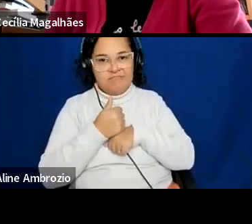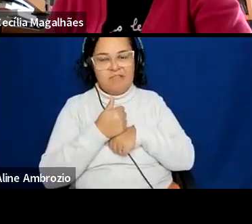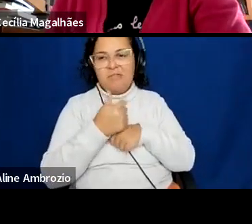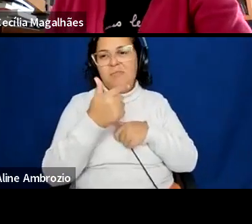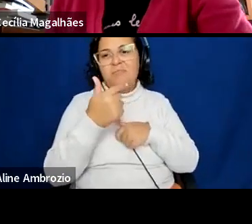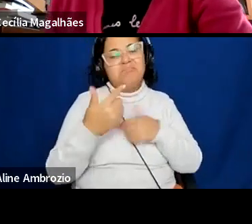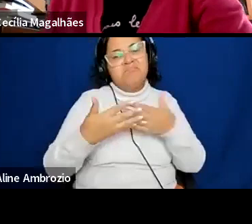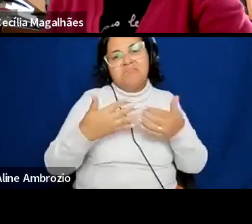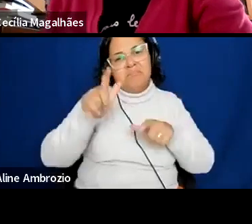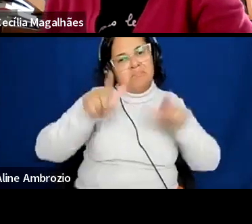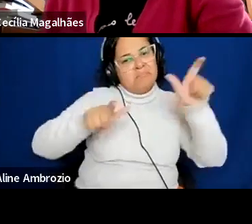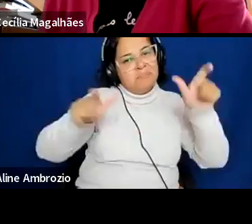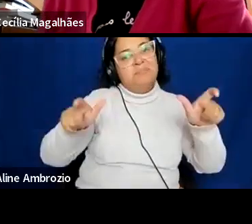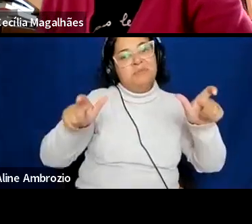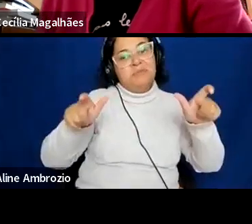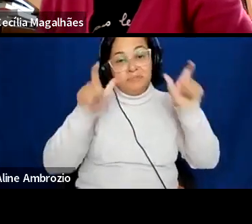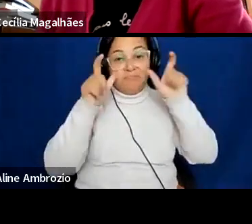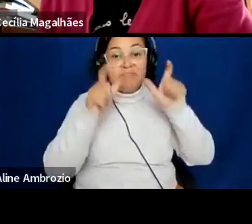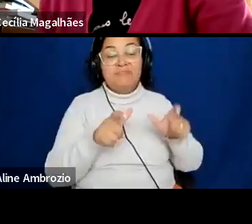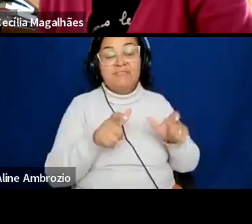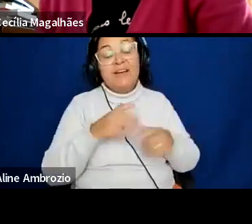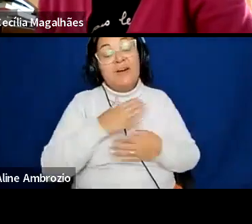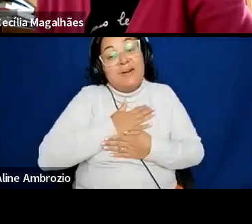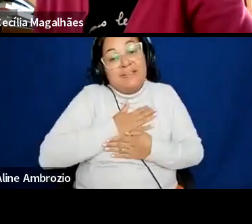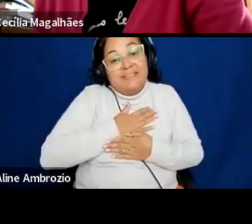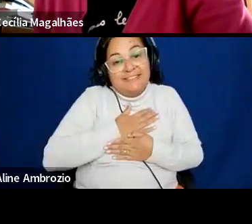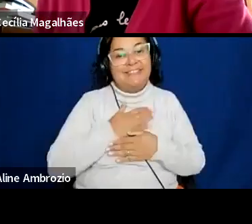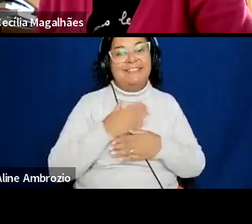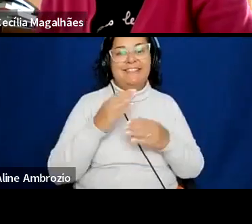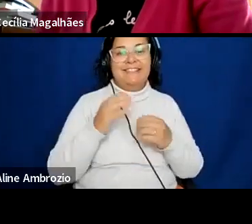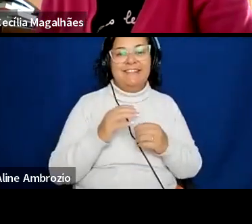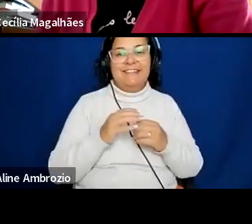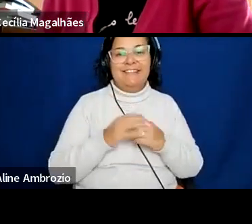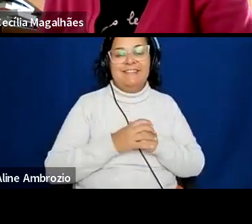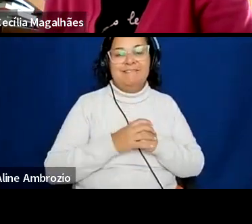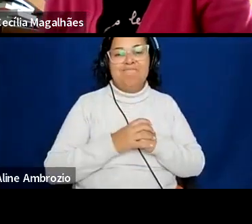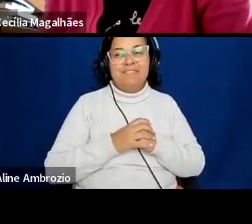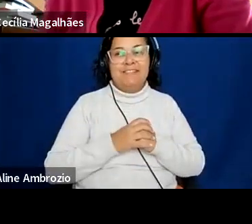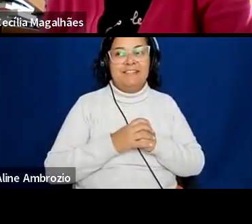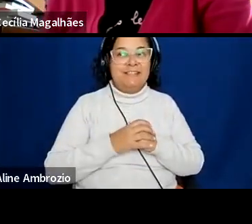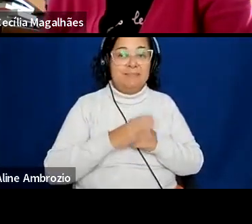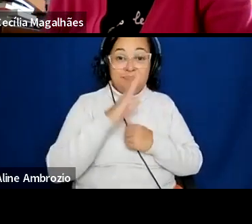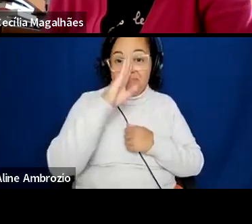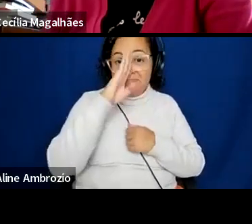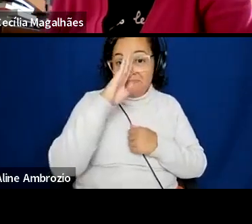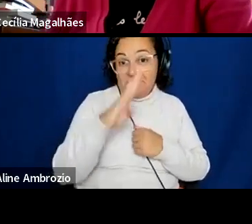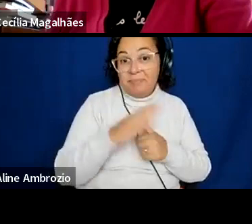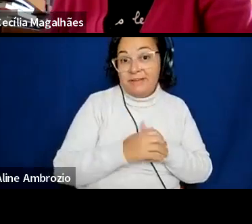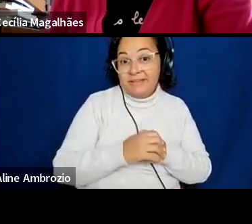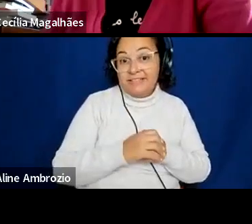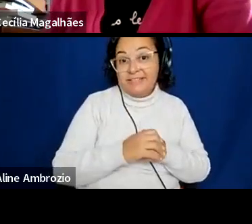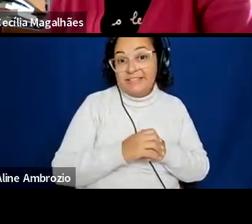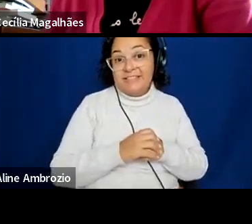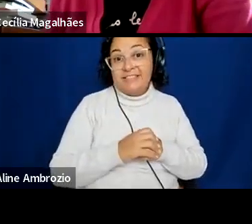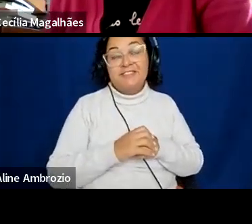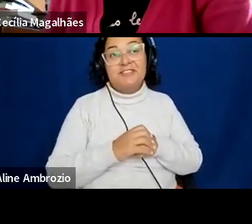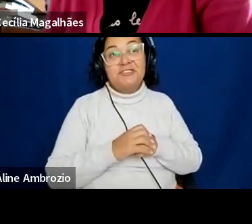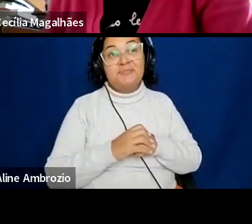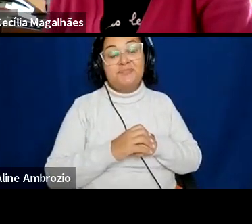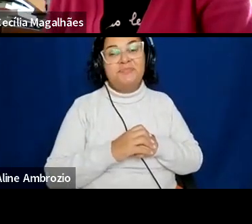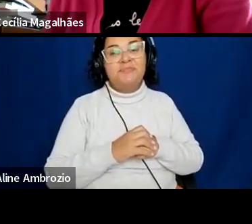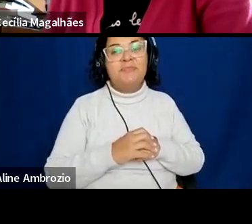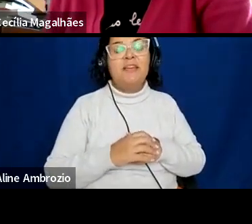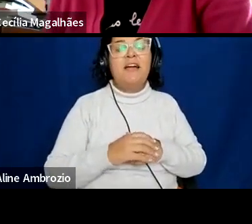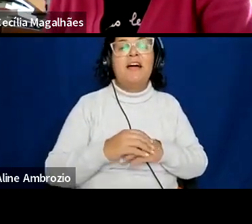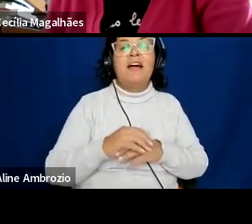this discussion. This discussion you ended with about the germ cell. In our group,